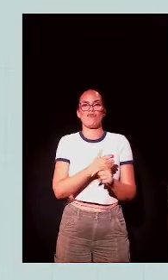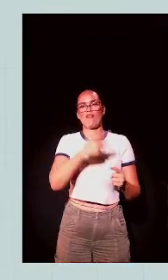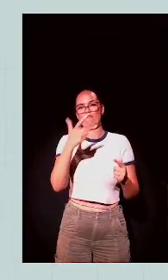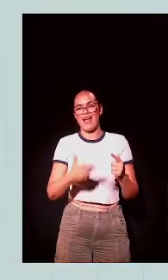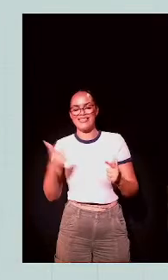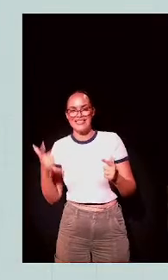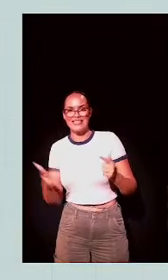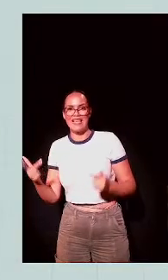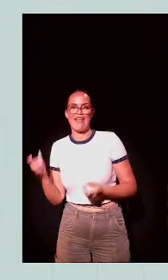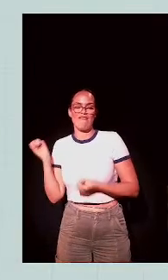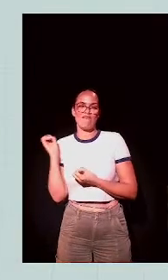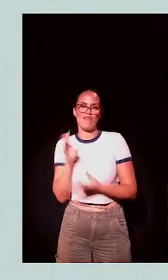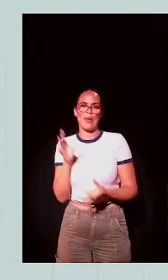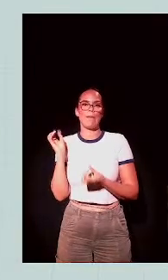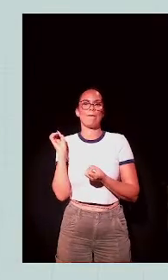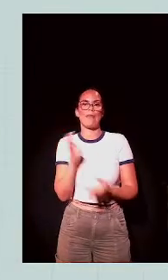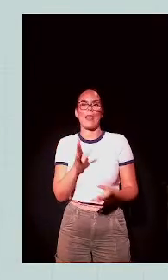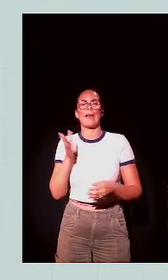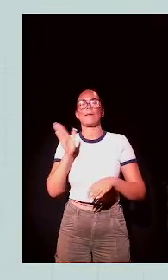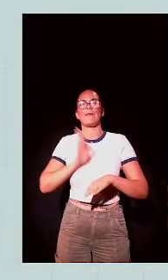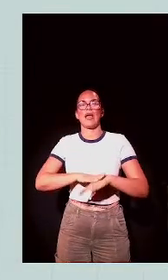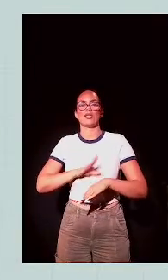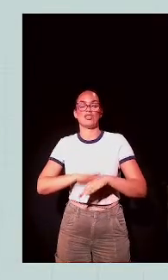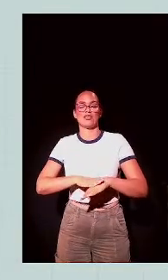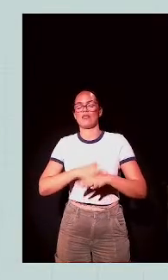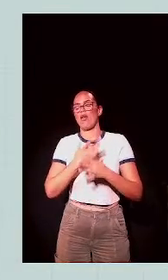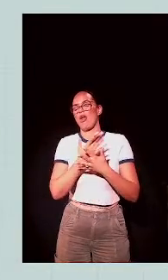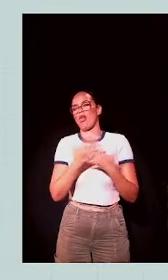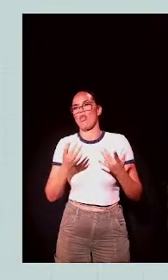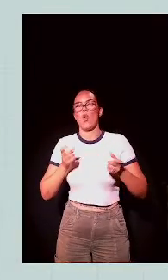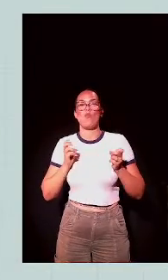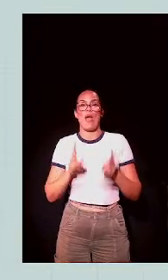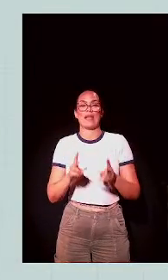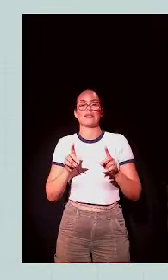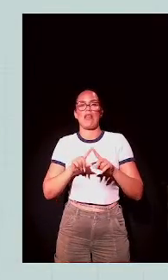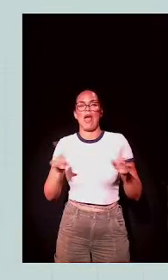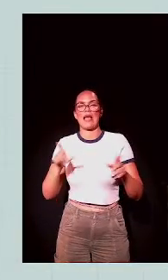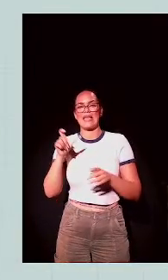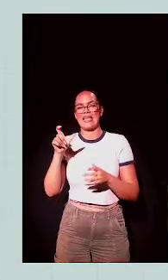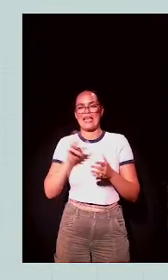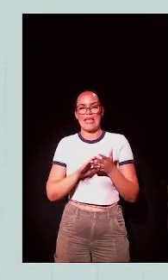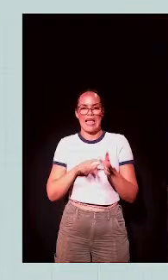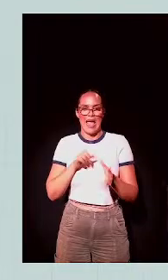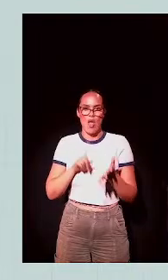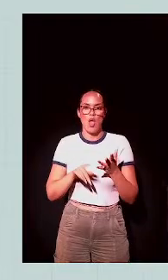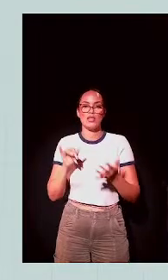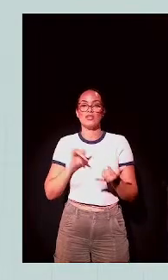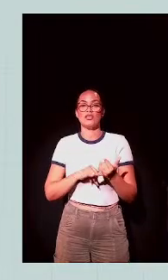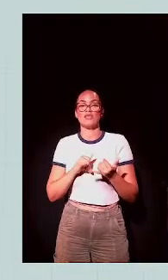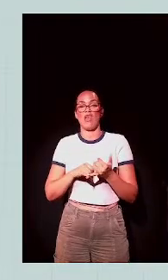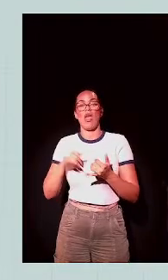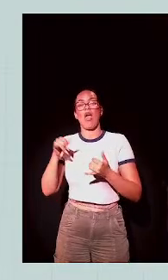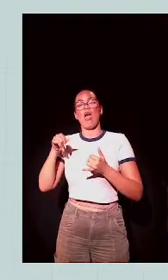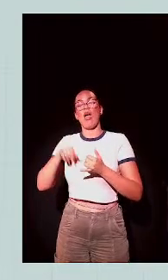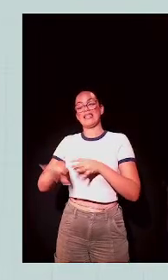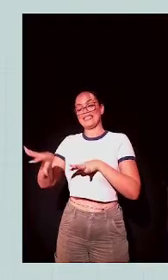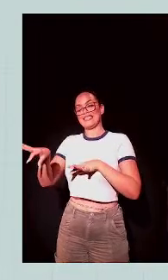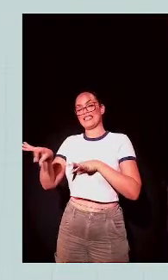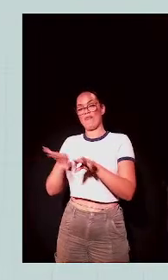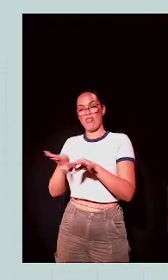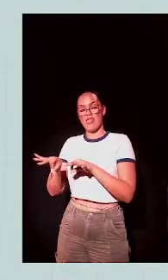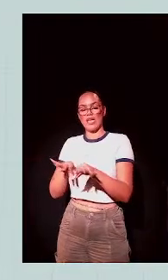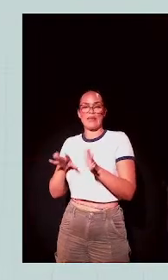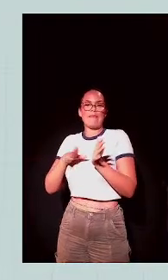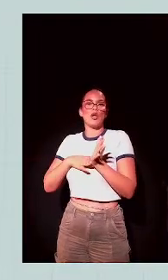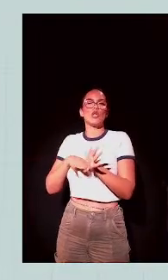feedback patches, or other forms of unpredictability like chaos, modular synthesizers align